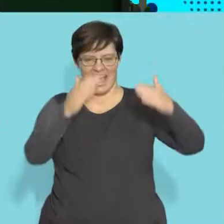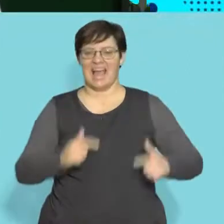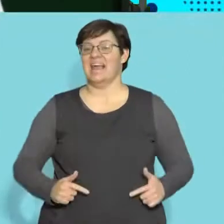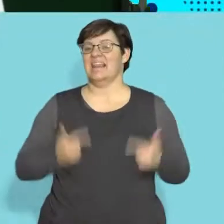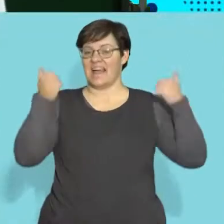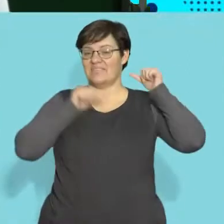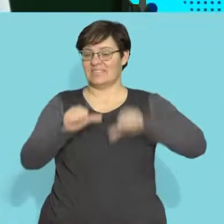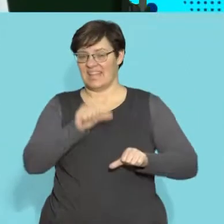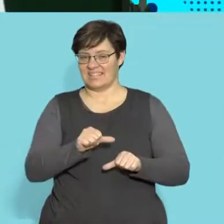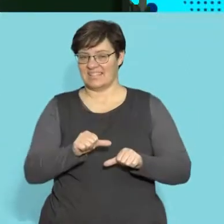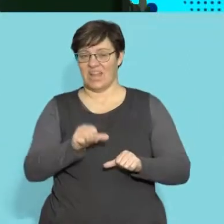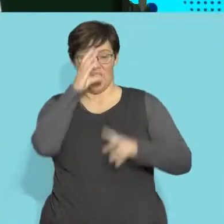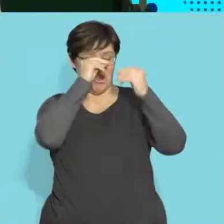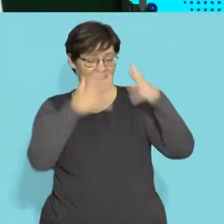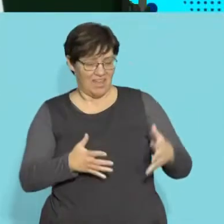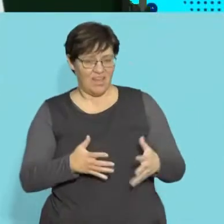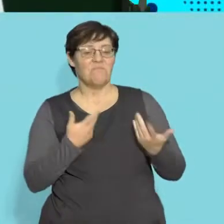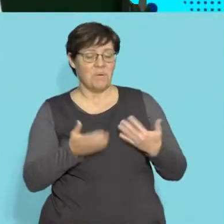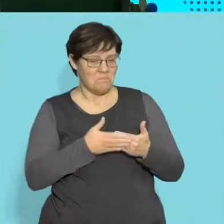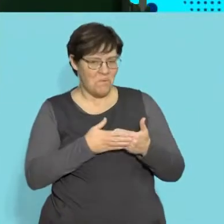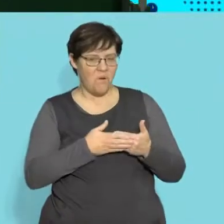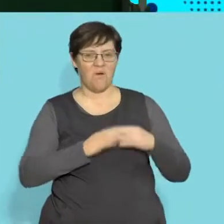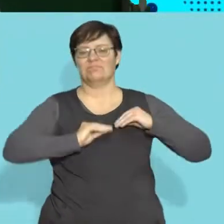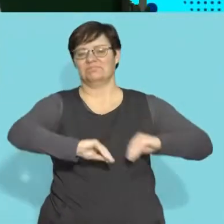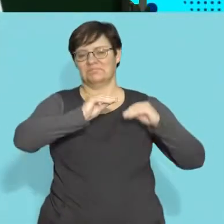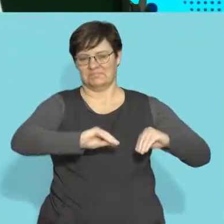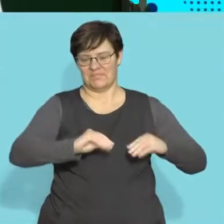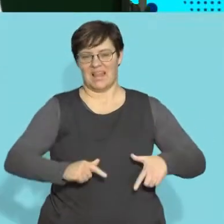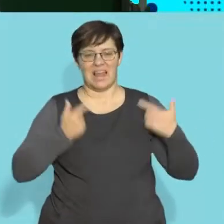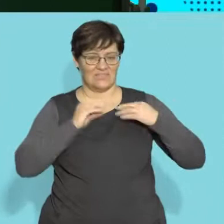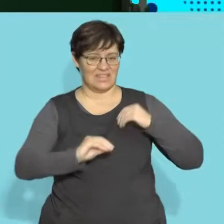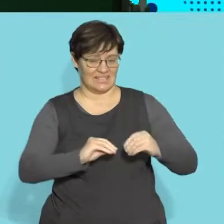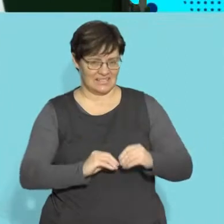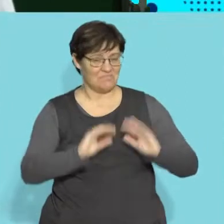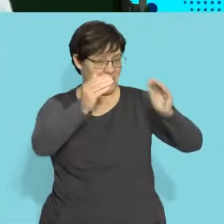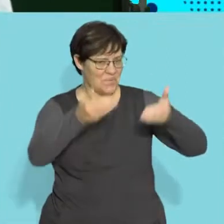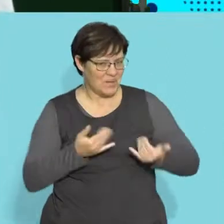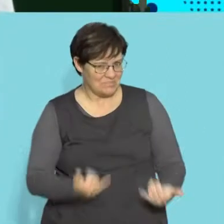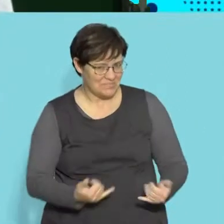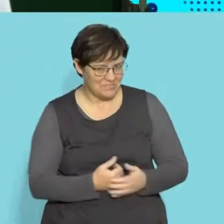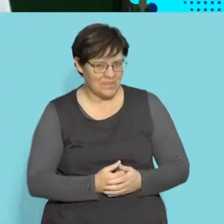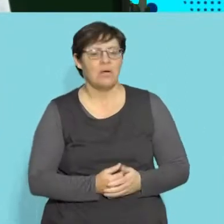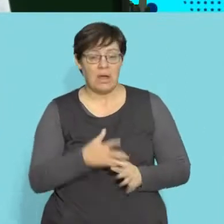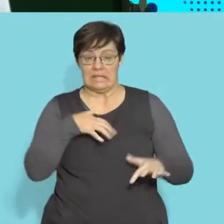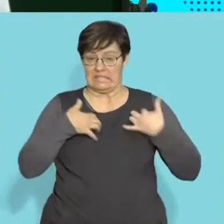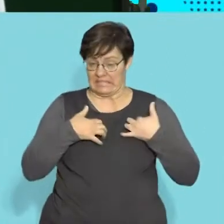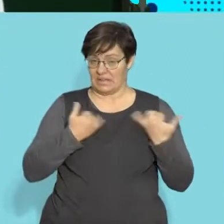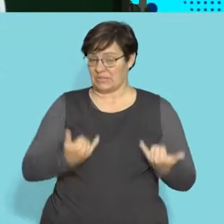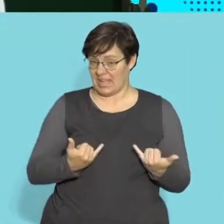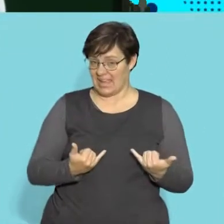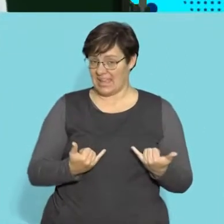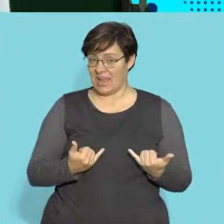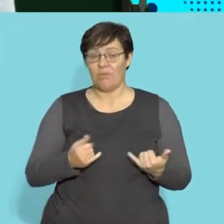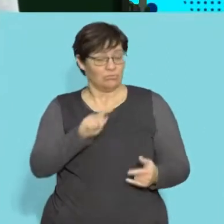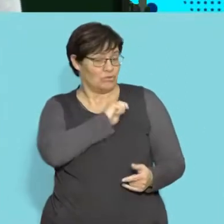Welcome Life Science learners to another installment of Life Sciences. Trust that you guys are well and excited about our lesson today. In our